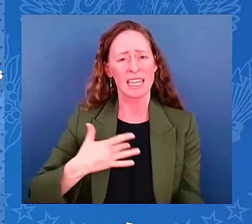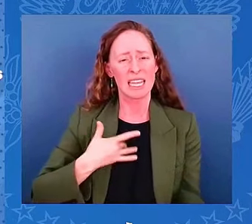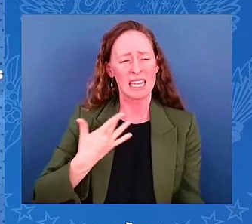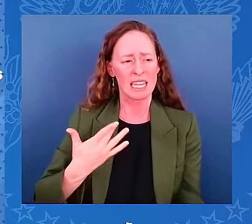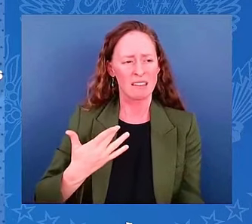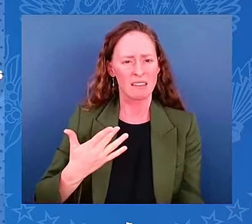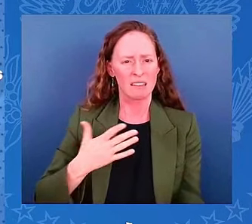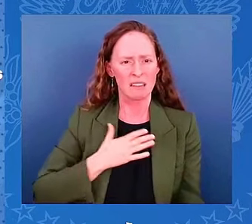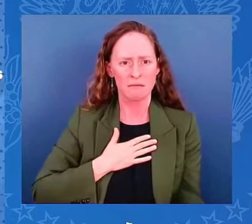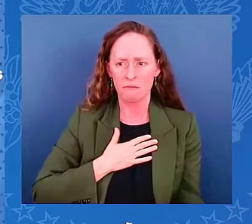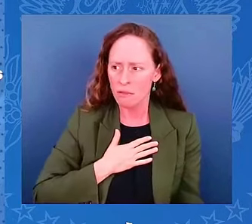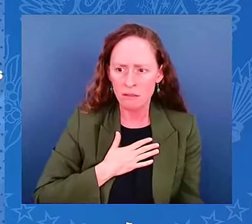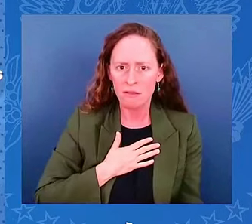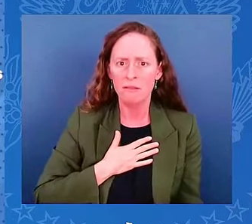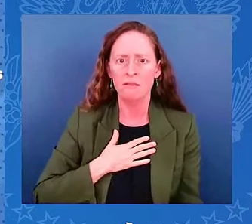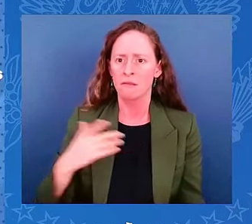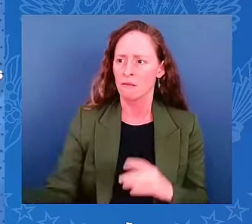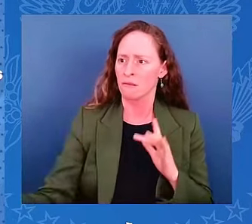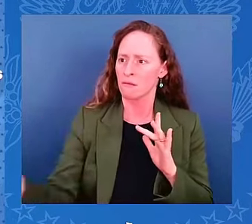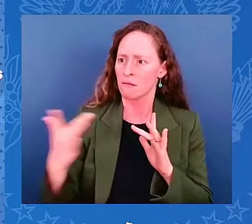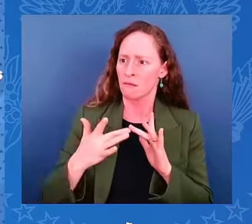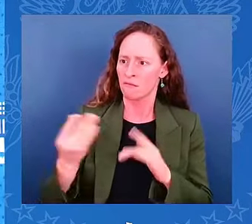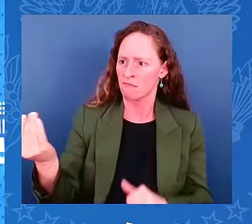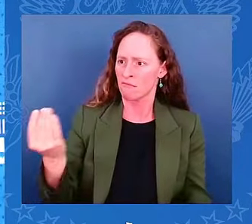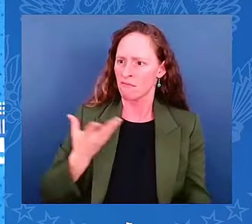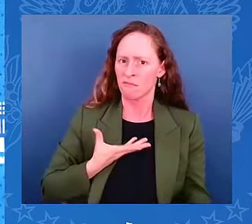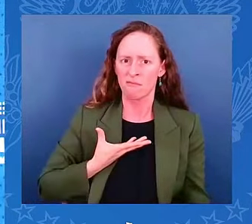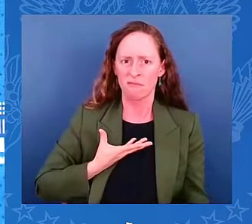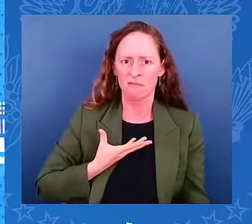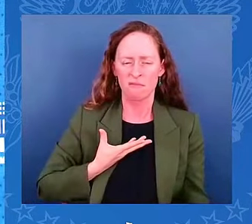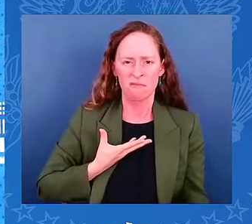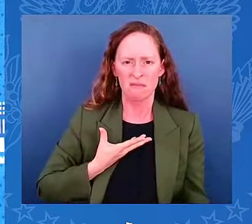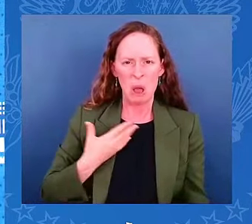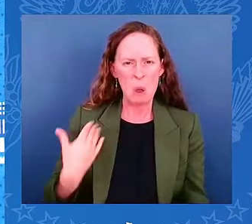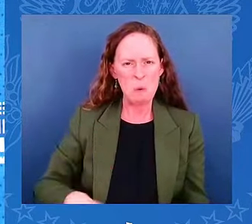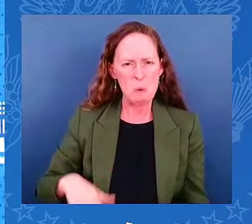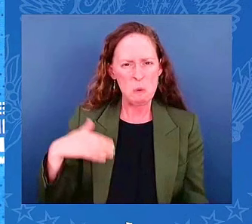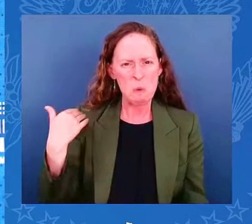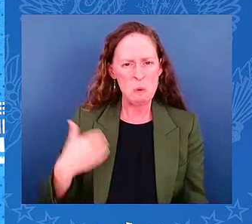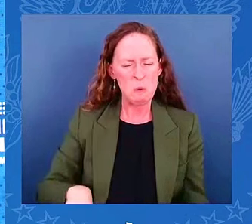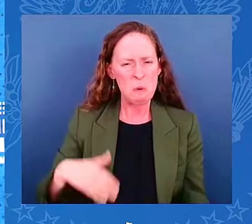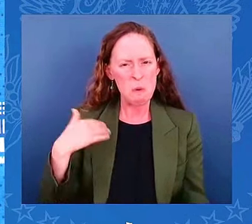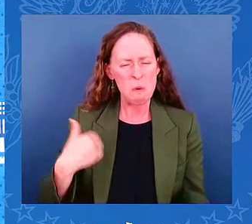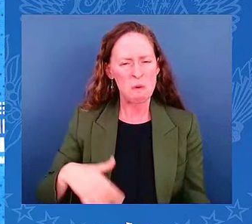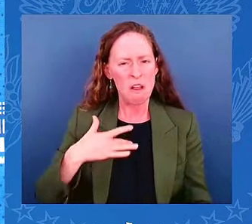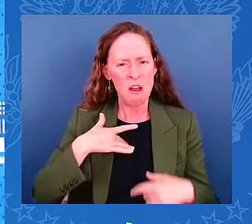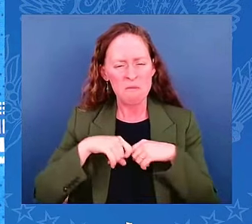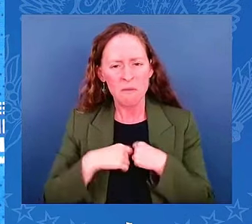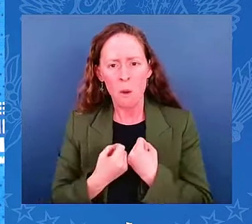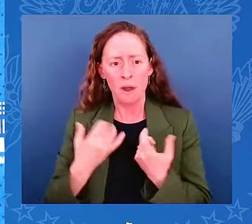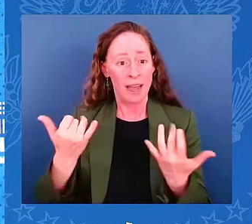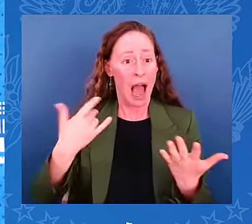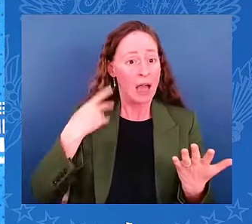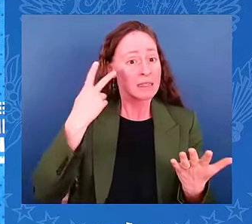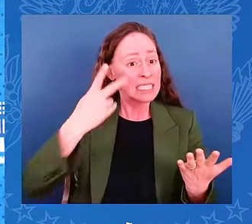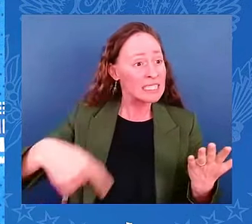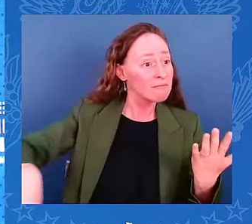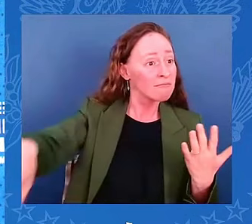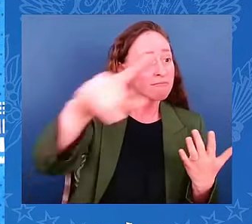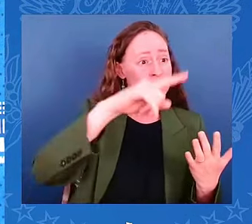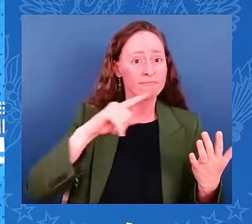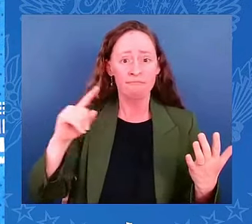it. Just showing up here, all the work you've done, takes some courage because it reminds you of the moment you got that phone